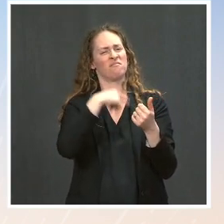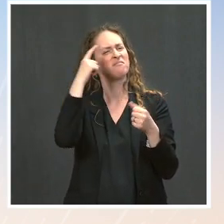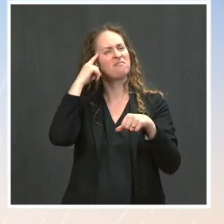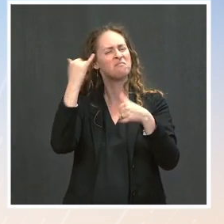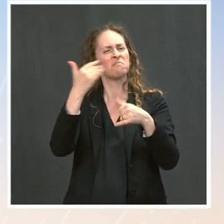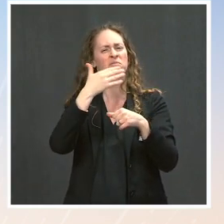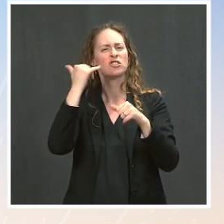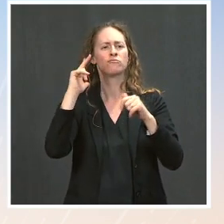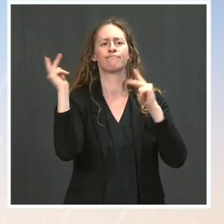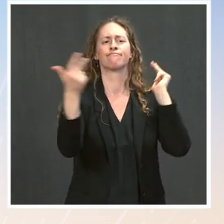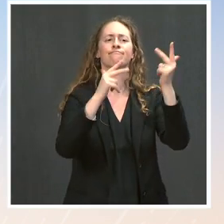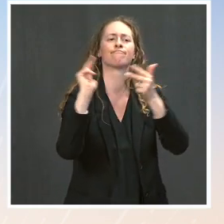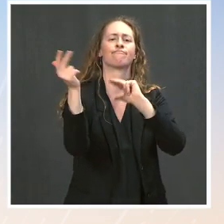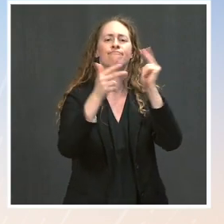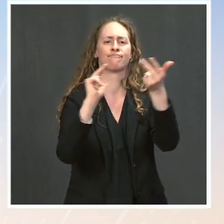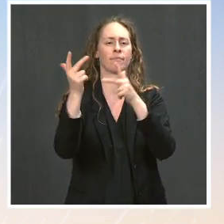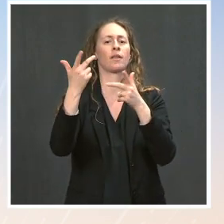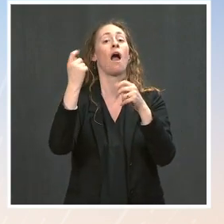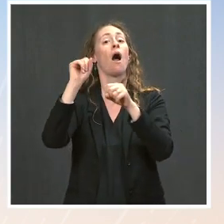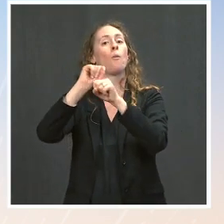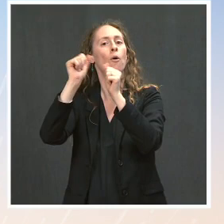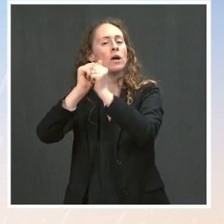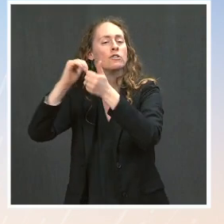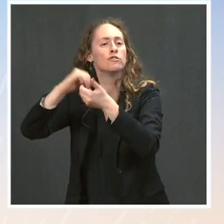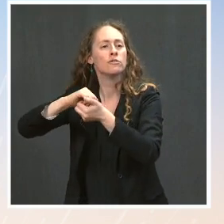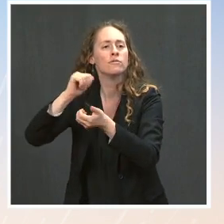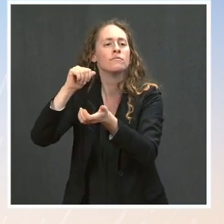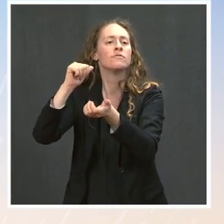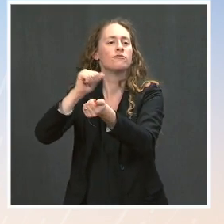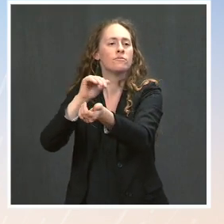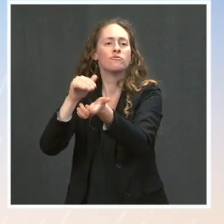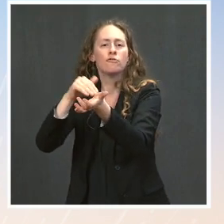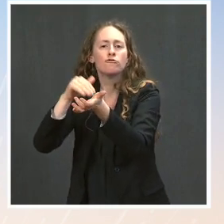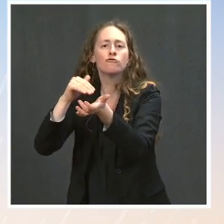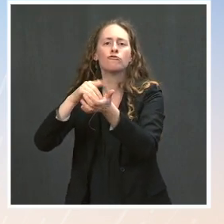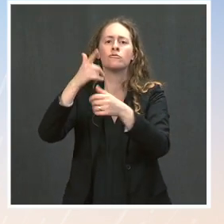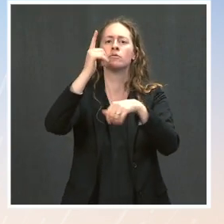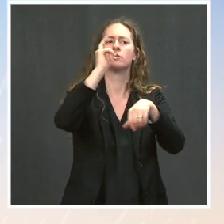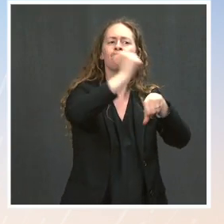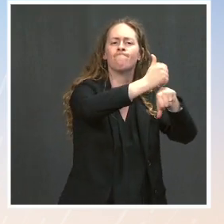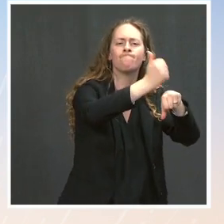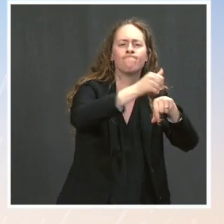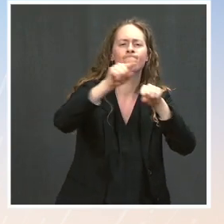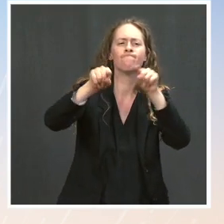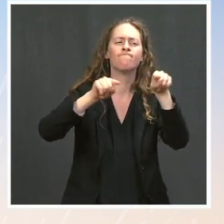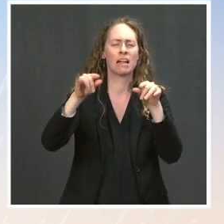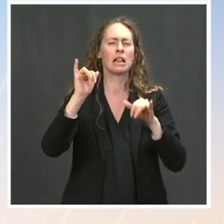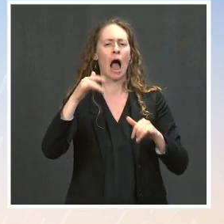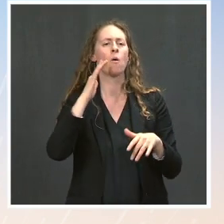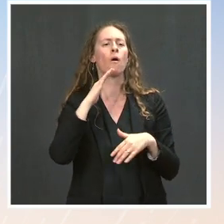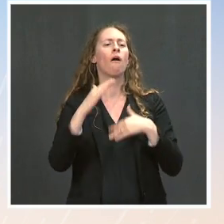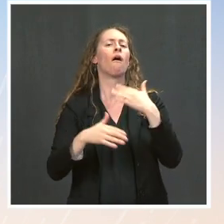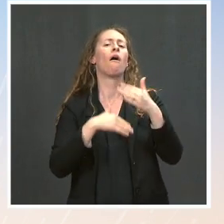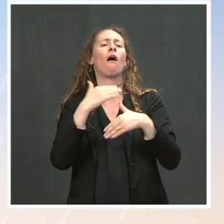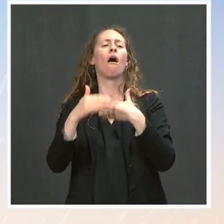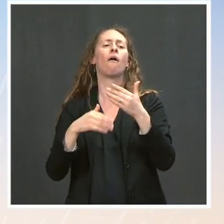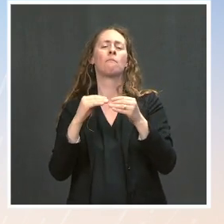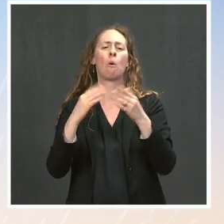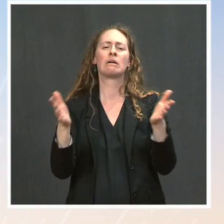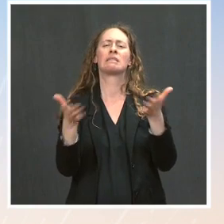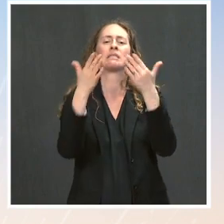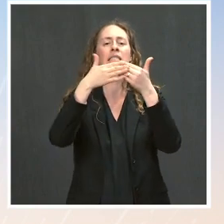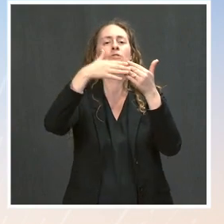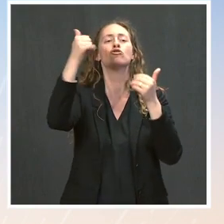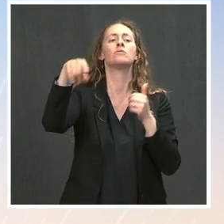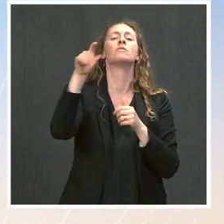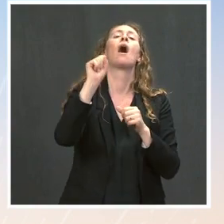doctors, increasing our pharmacy allotment, these are all steps we're taking to increase the number of people who are getting their doses.